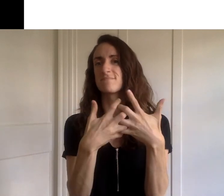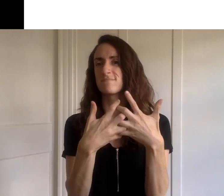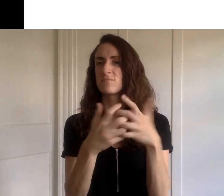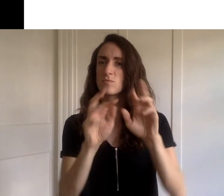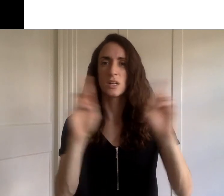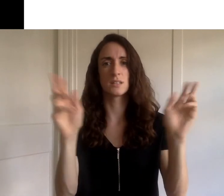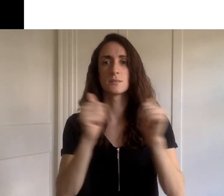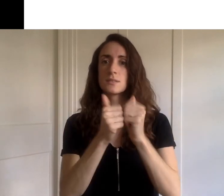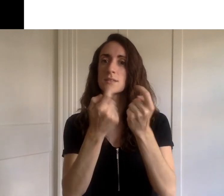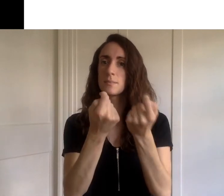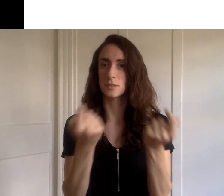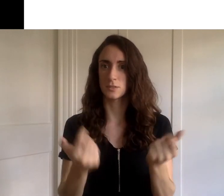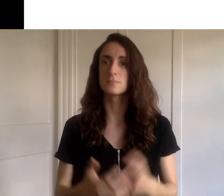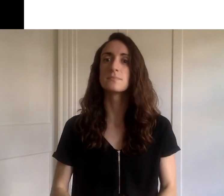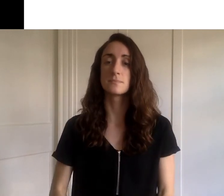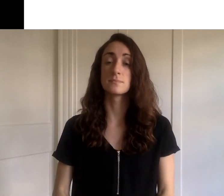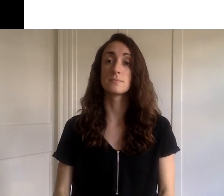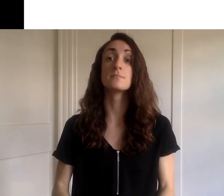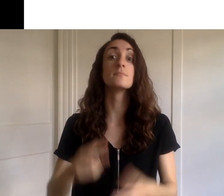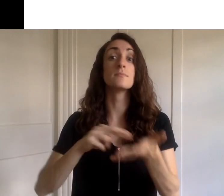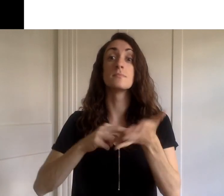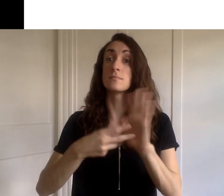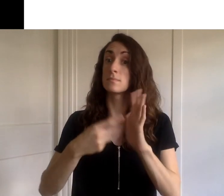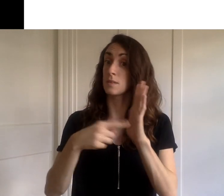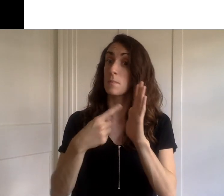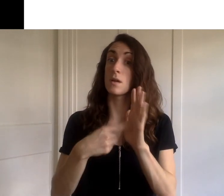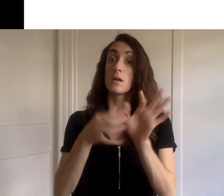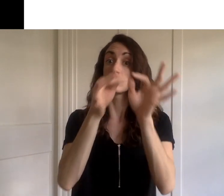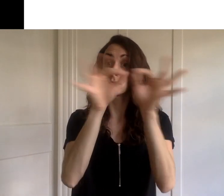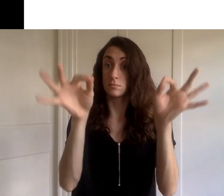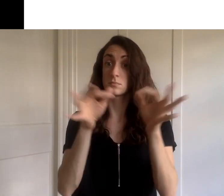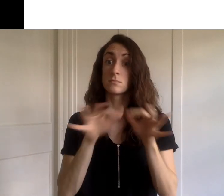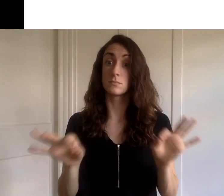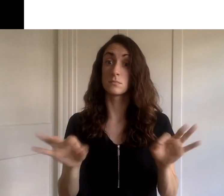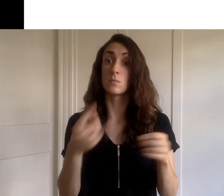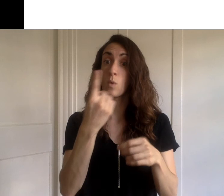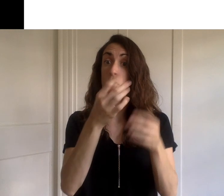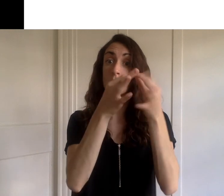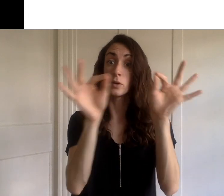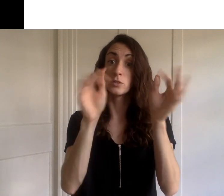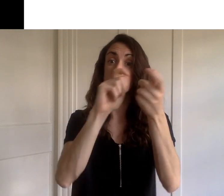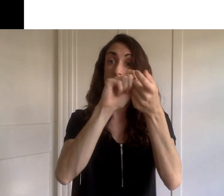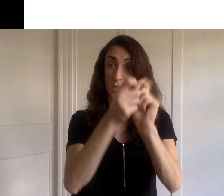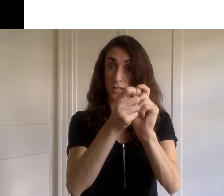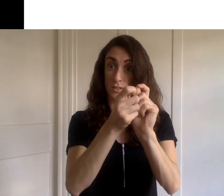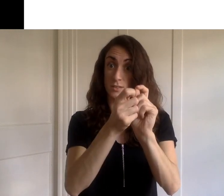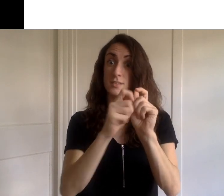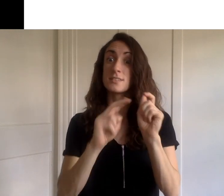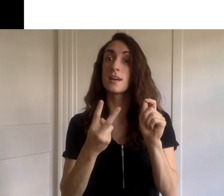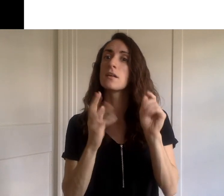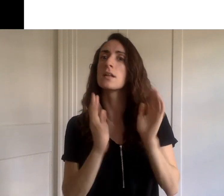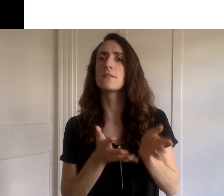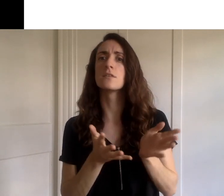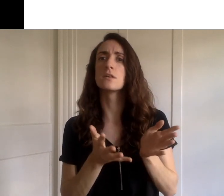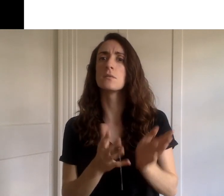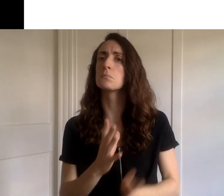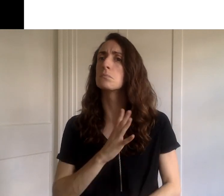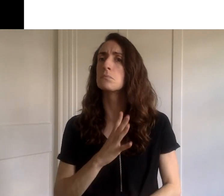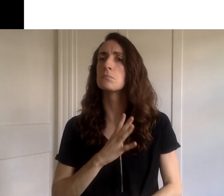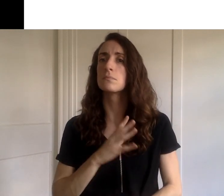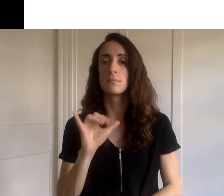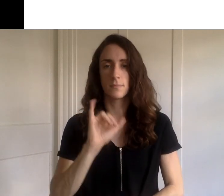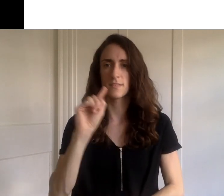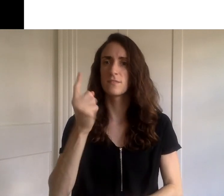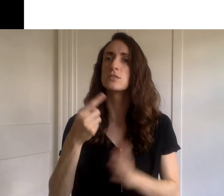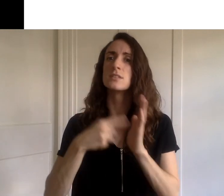good candidate for elimination. And we do that by choosing either the x coefficients or the y coefficients and multiplying the